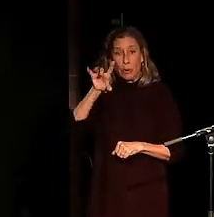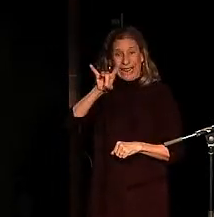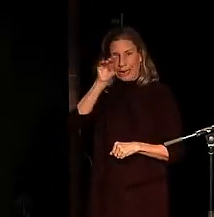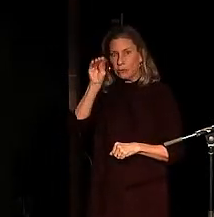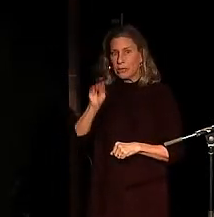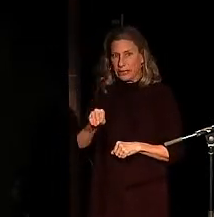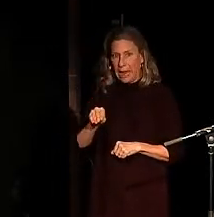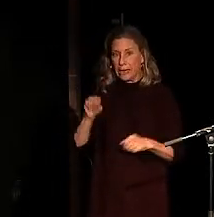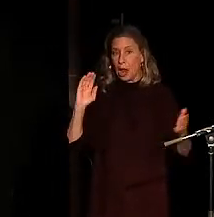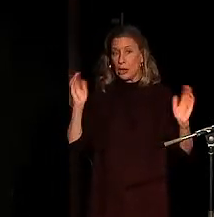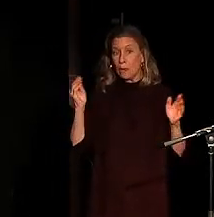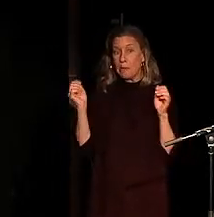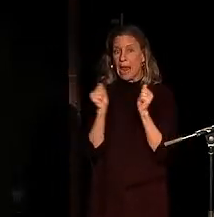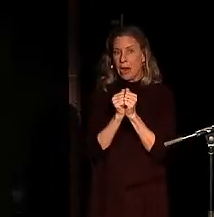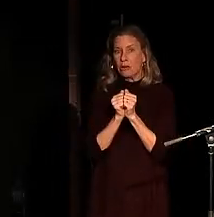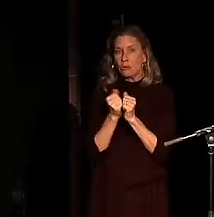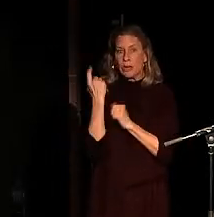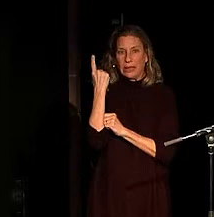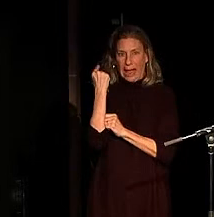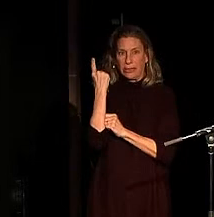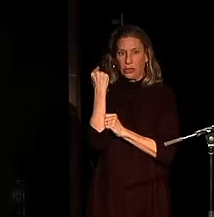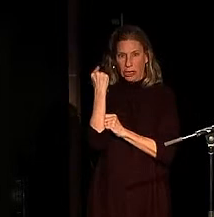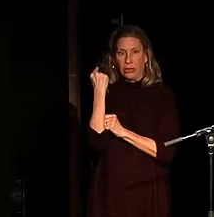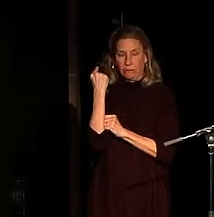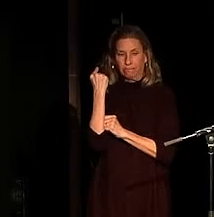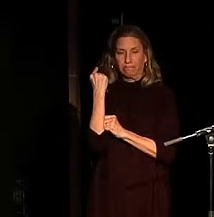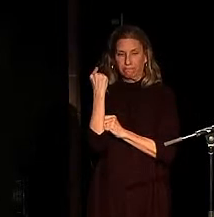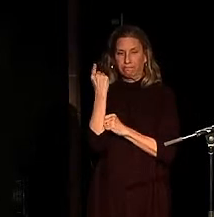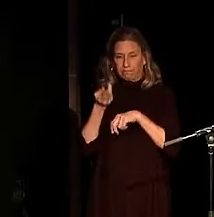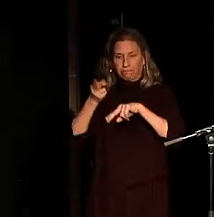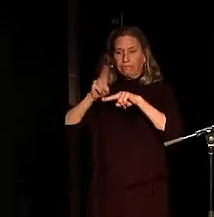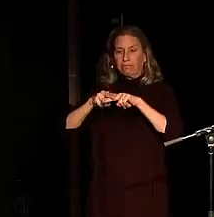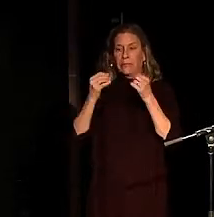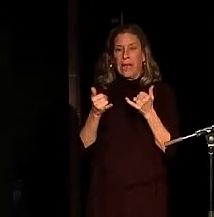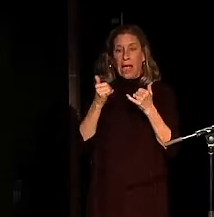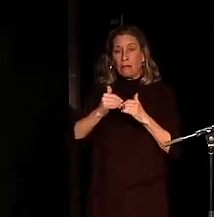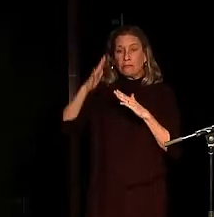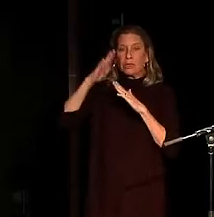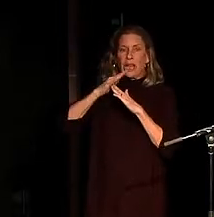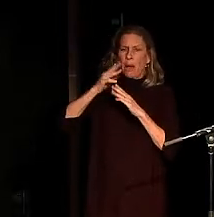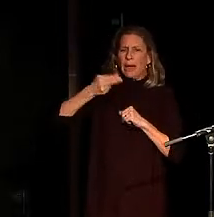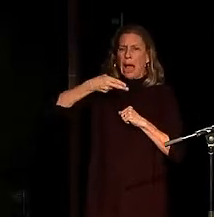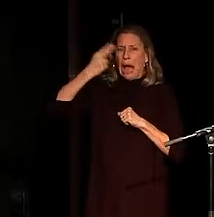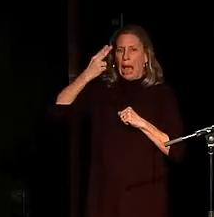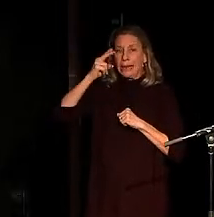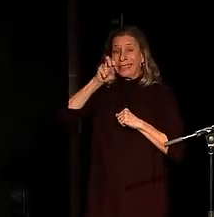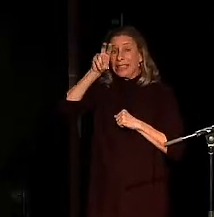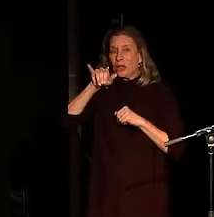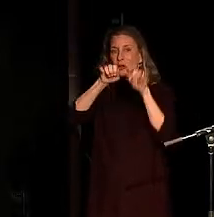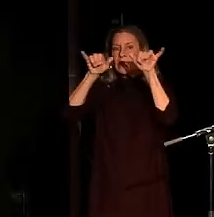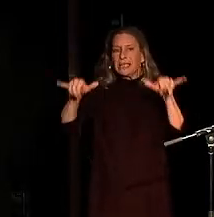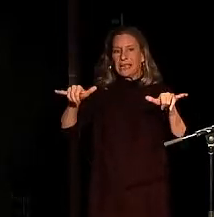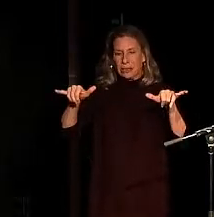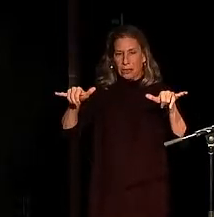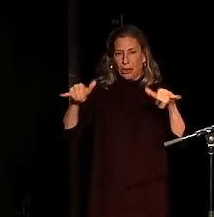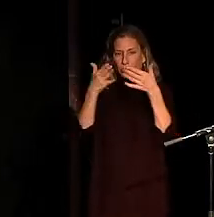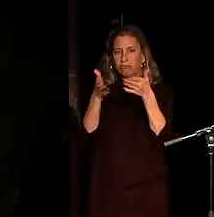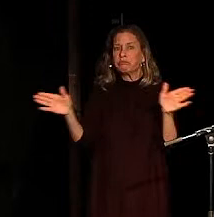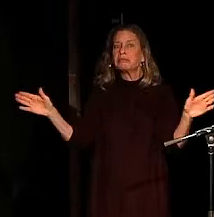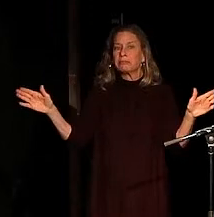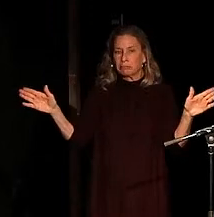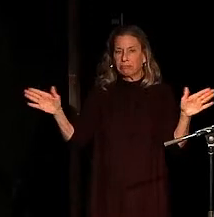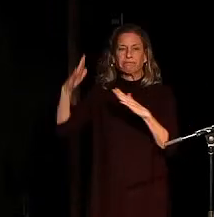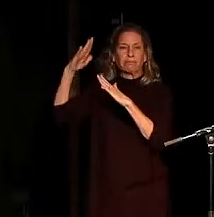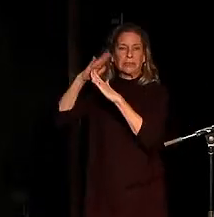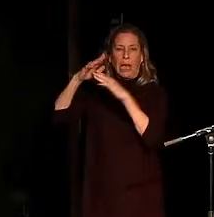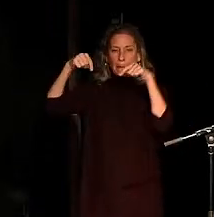15.8% compared to where we were last year. Okay. This is the highest in the CUNY system amongst the CUNY